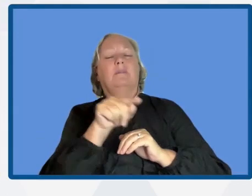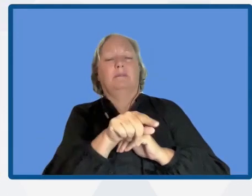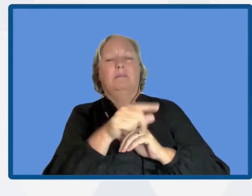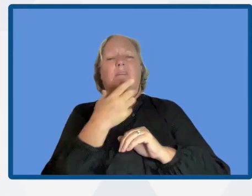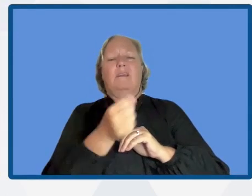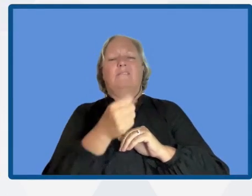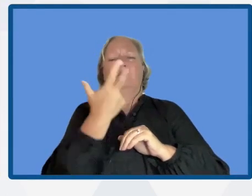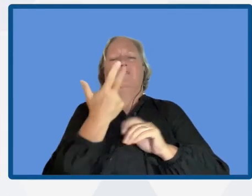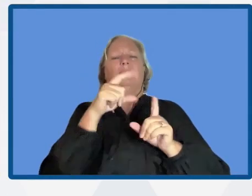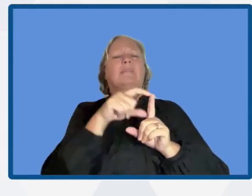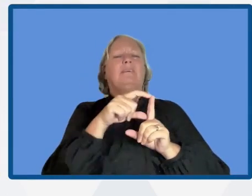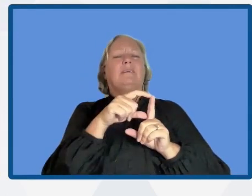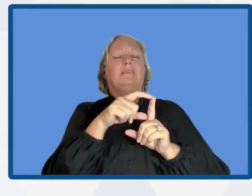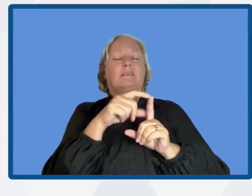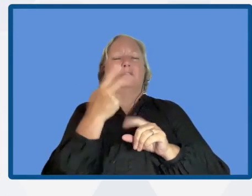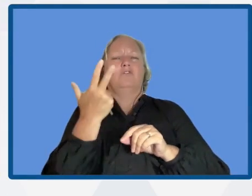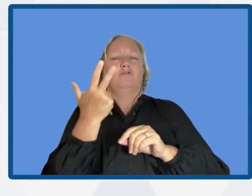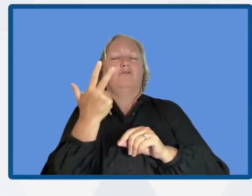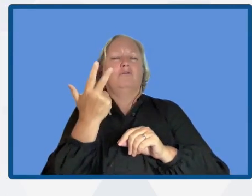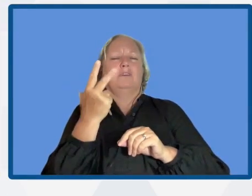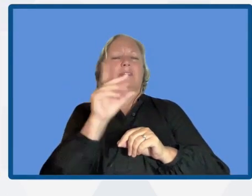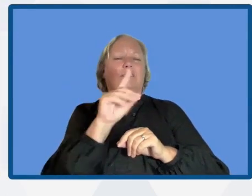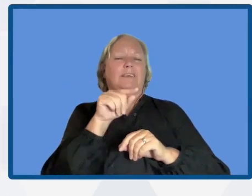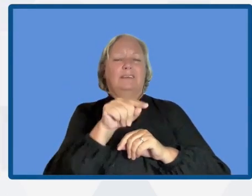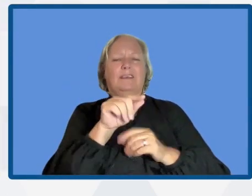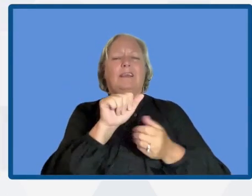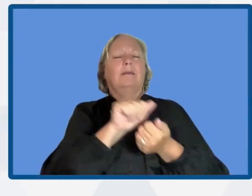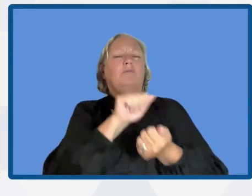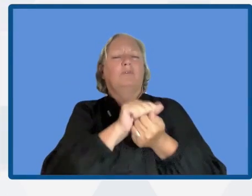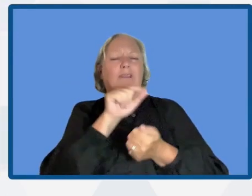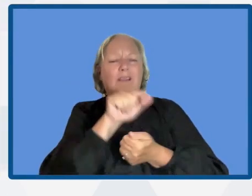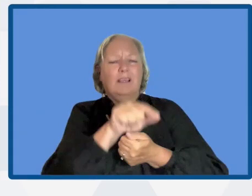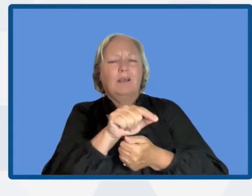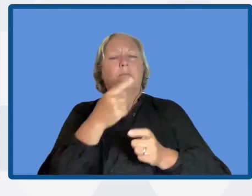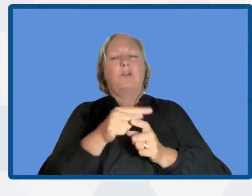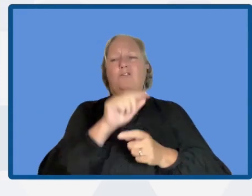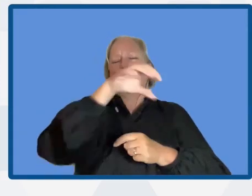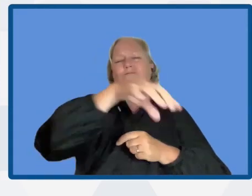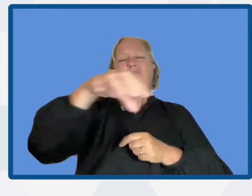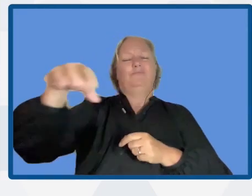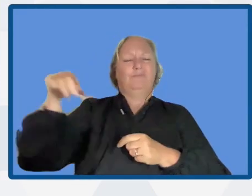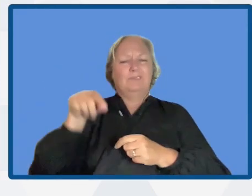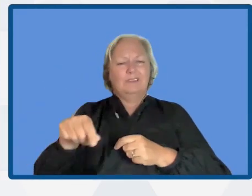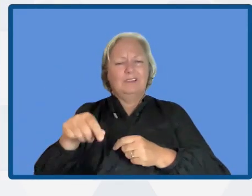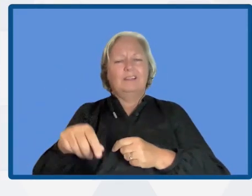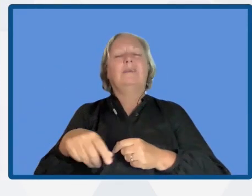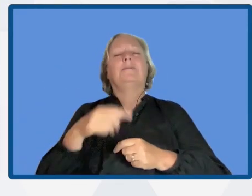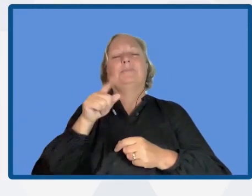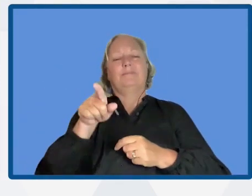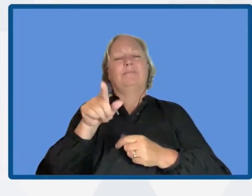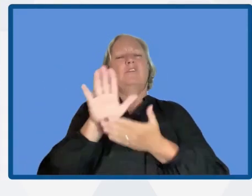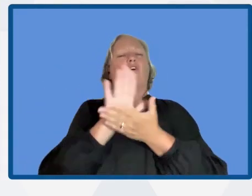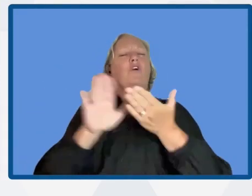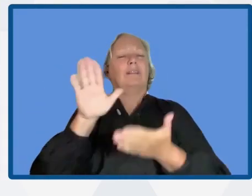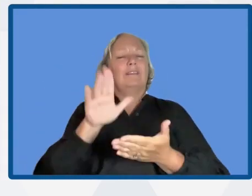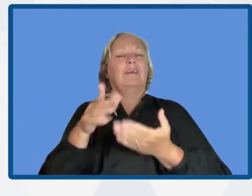printing. We also have these LIDAR stations that are developed through Imperial College that have been installed in Rio Canote